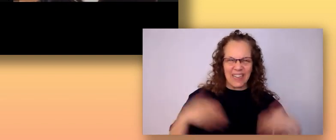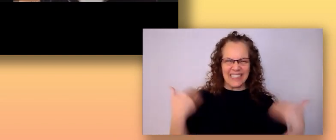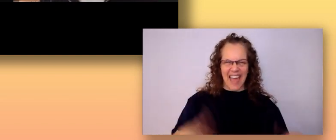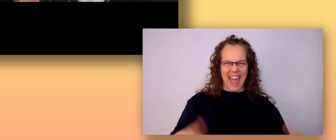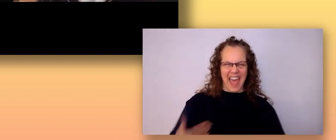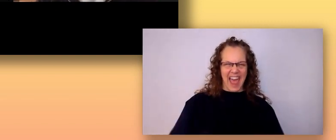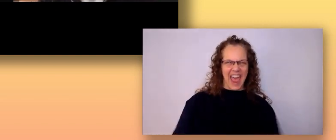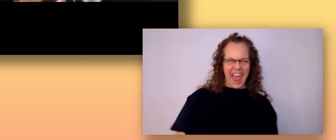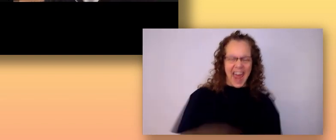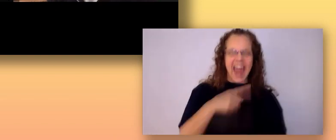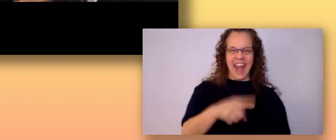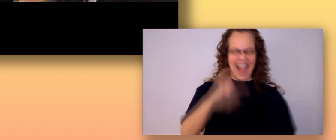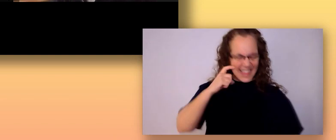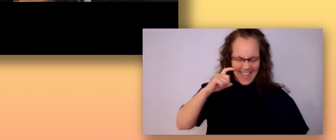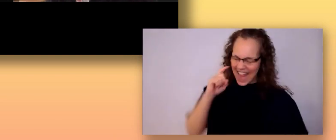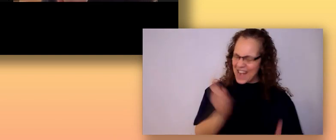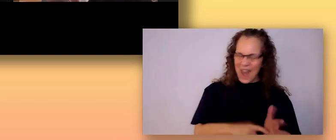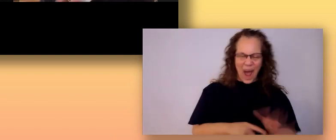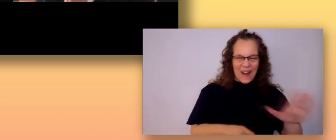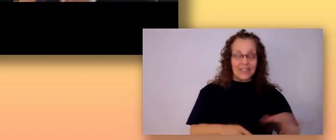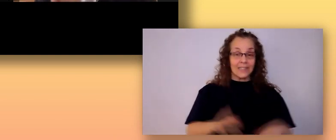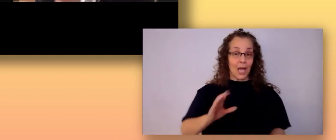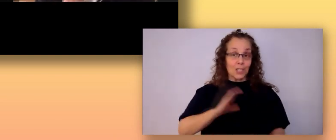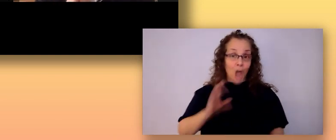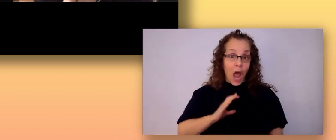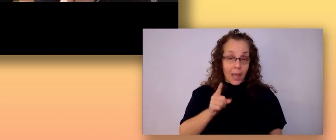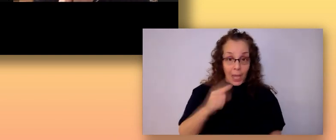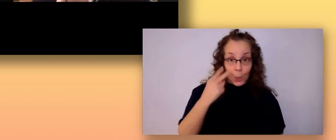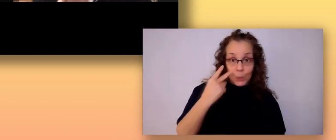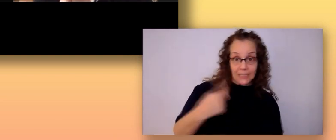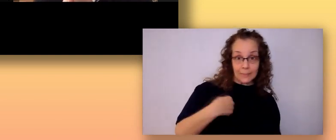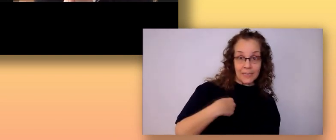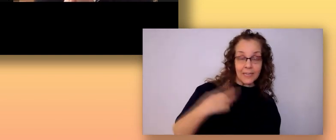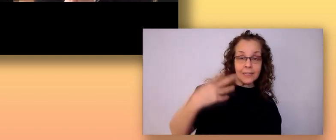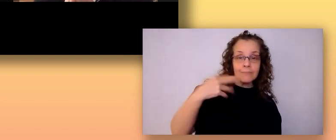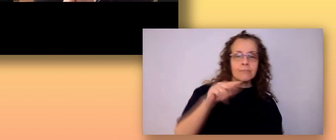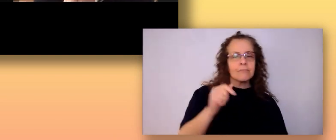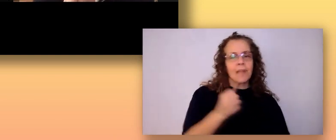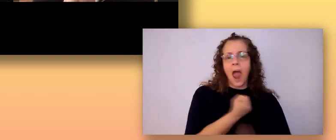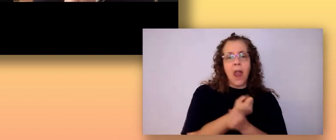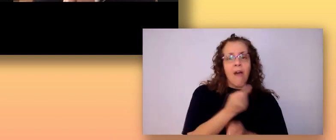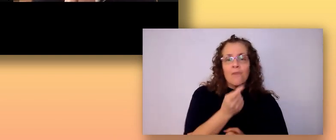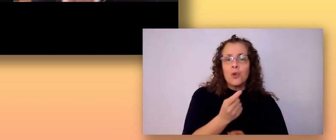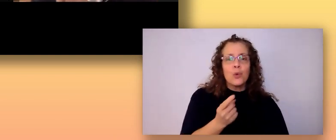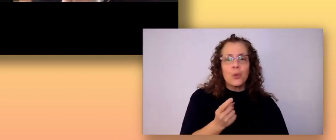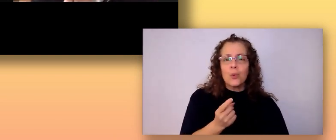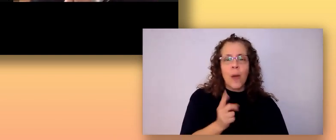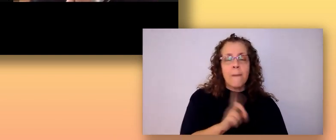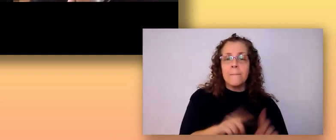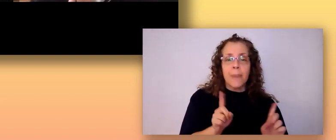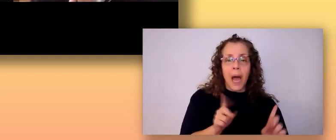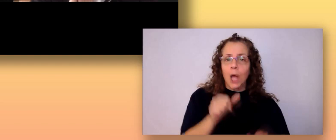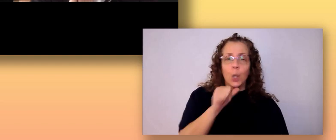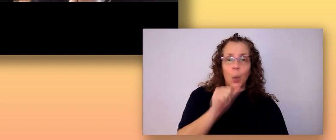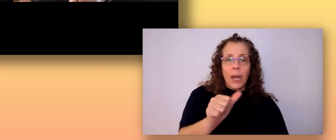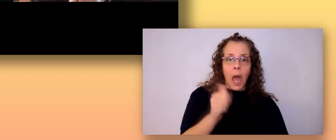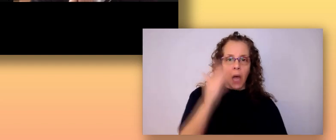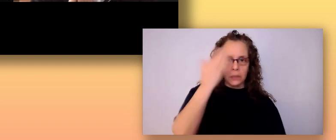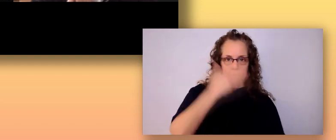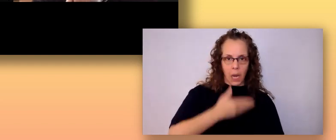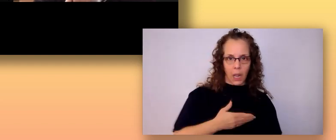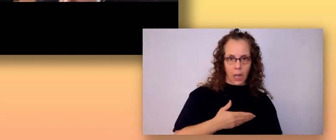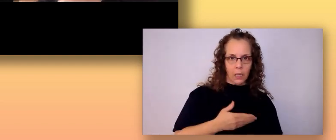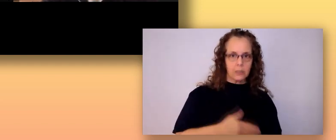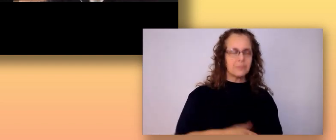they hardcore noticed because Charlie, if you're watching this, I love you, man. But you're not subtle. All